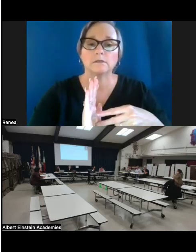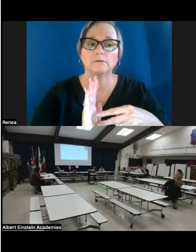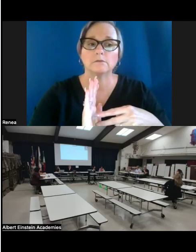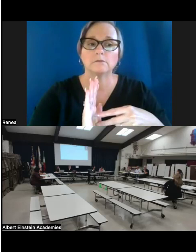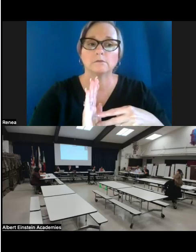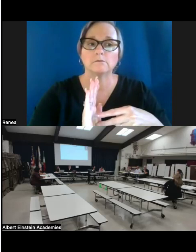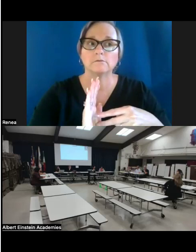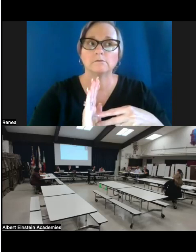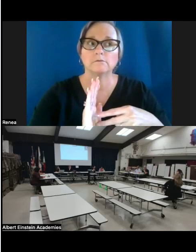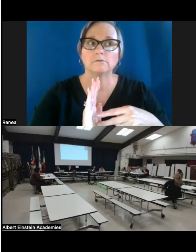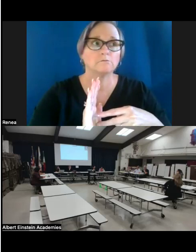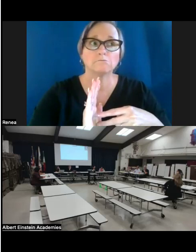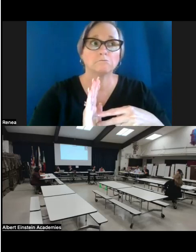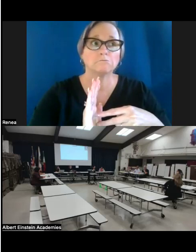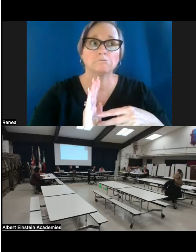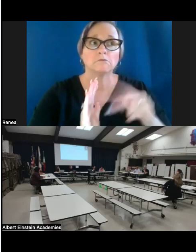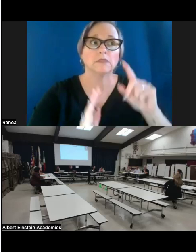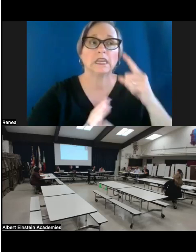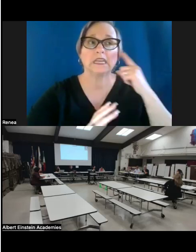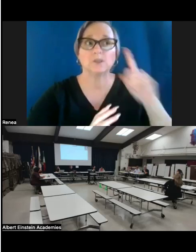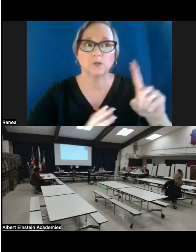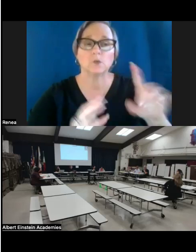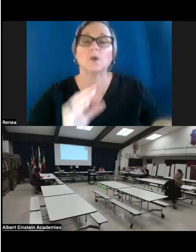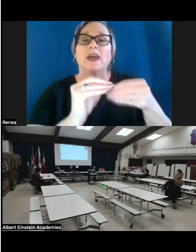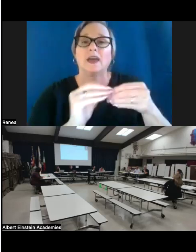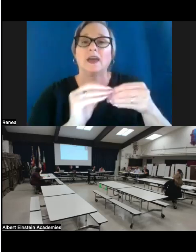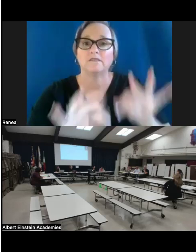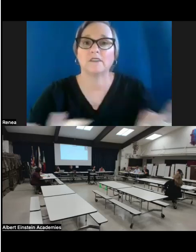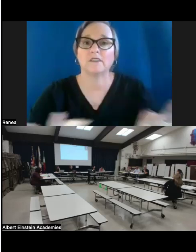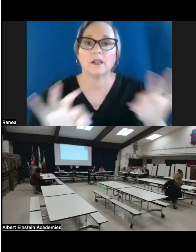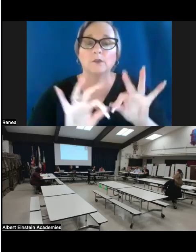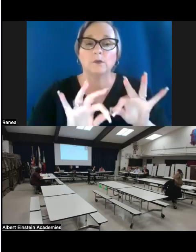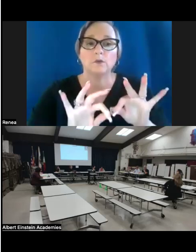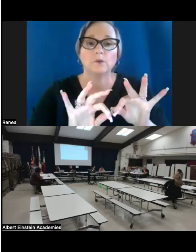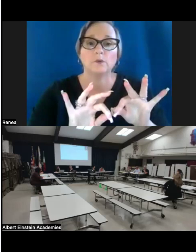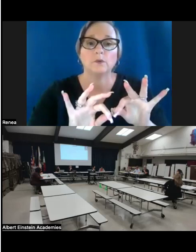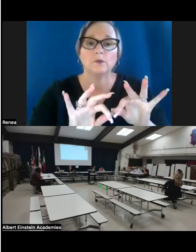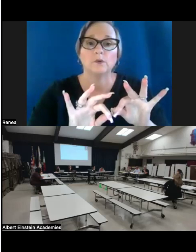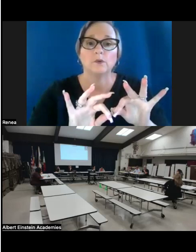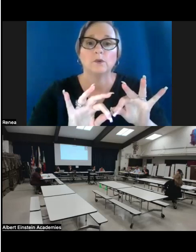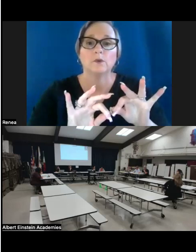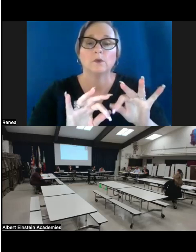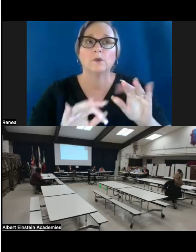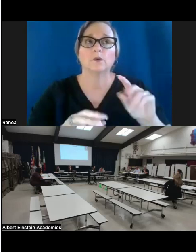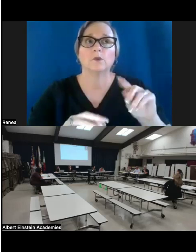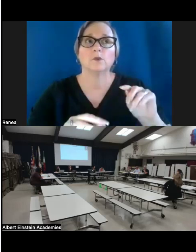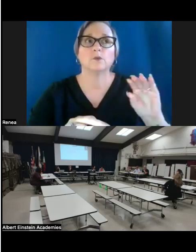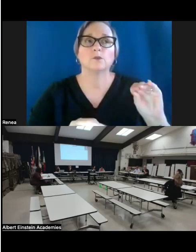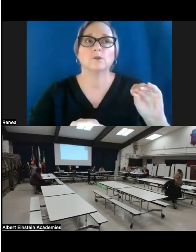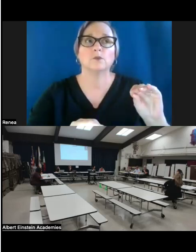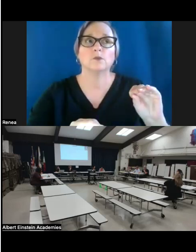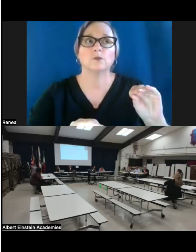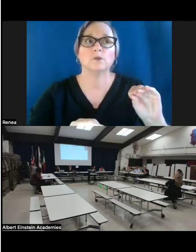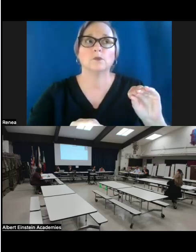bank, so to speak, is to add value, to make that input for the team